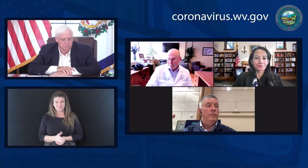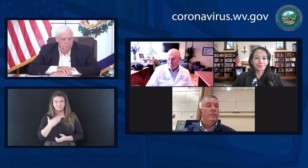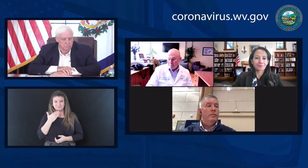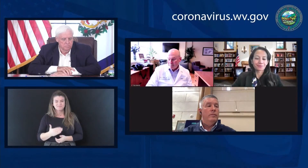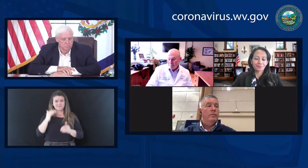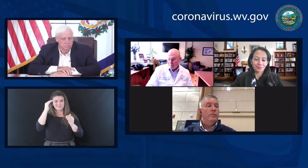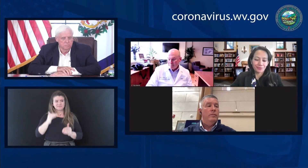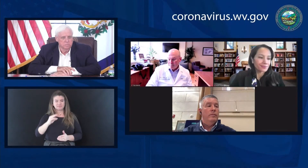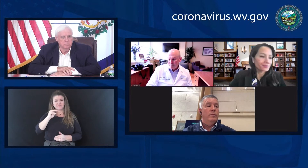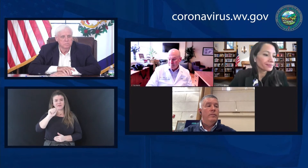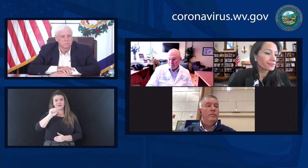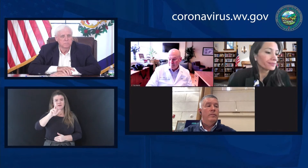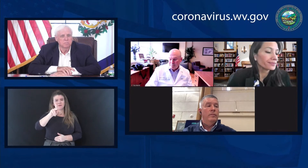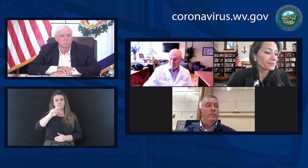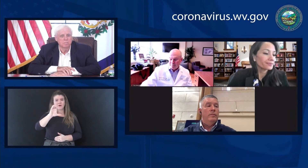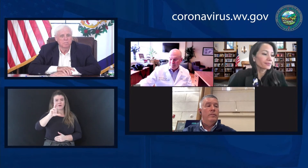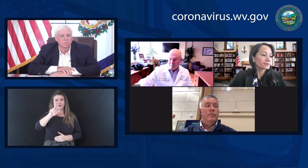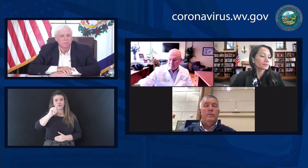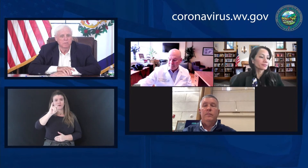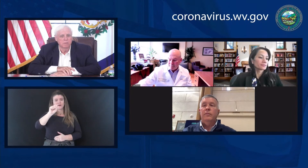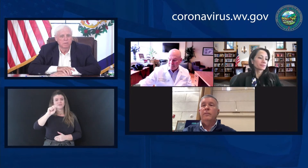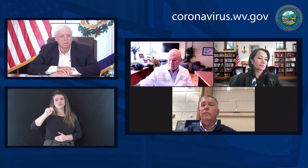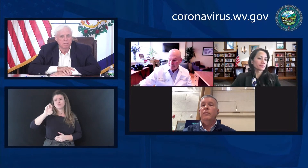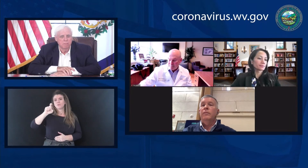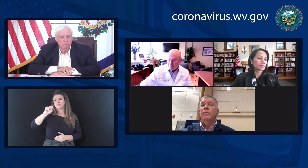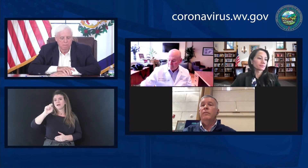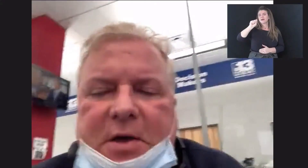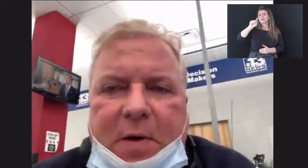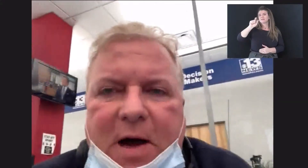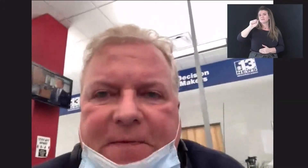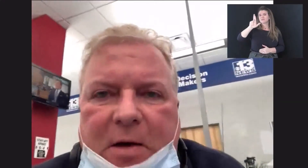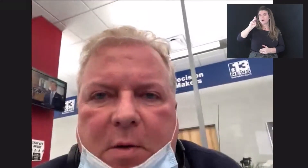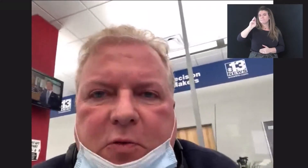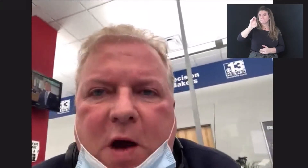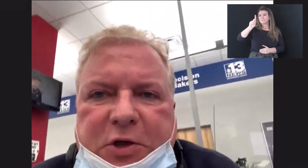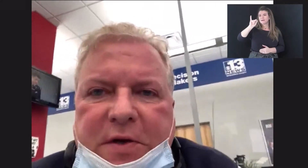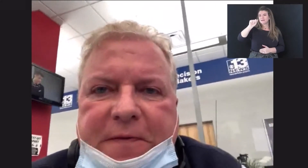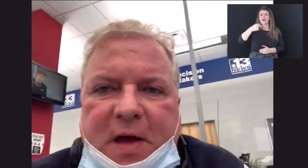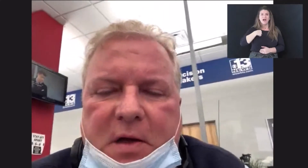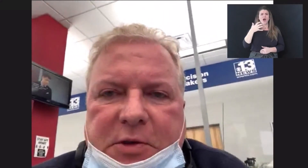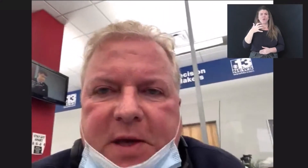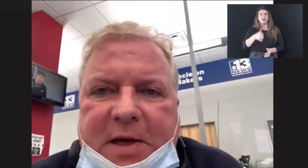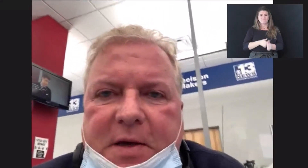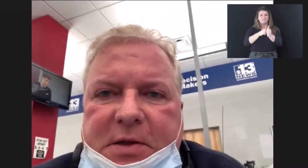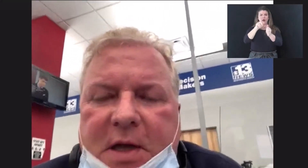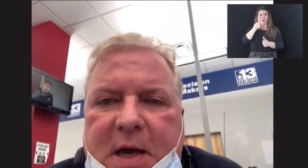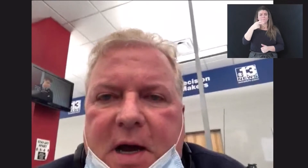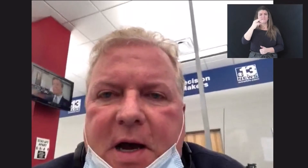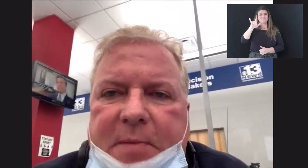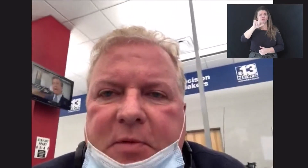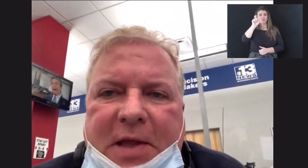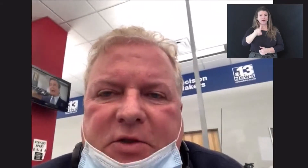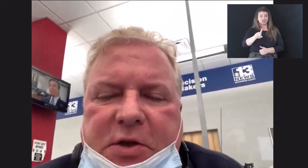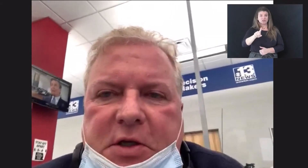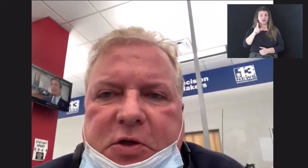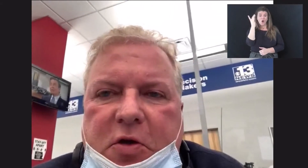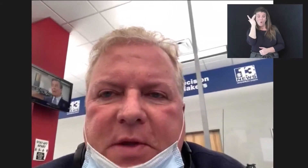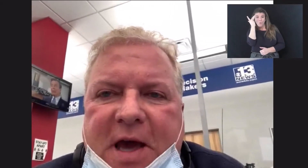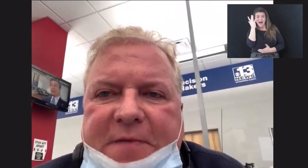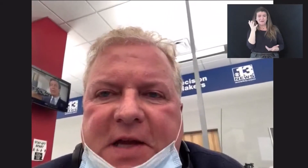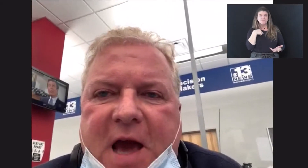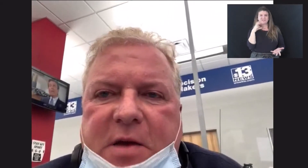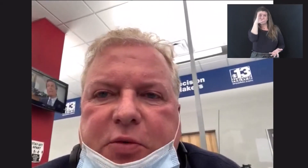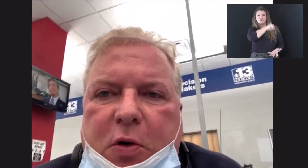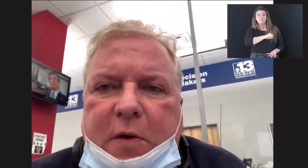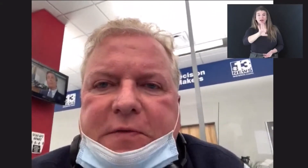Next, we'll go to Mark Curtis with Nexstar Media. Yeah, and I'd like to ask a follow-up question to Phil's because let's just assume